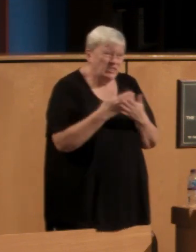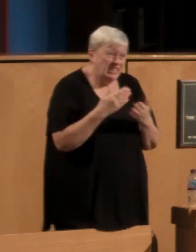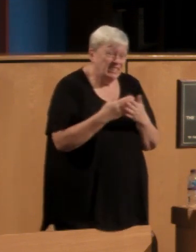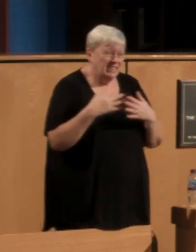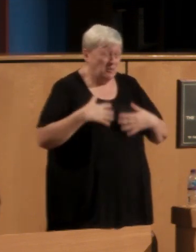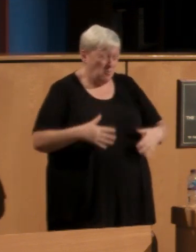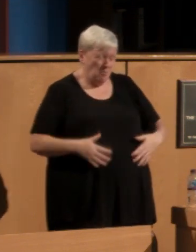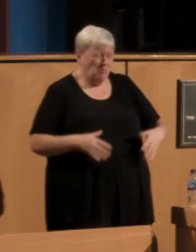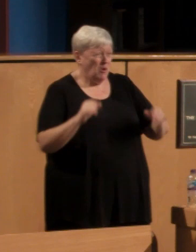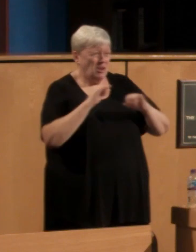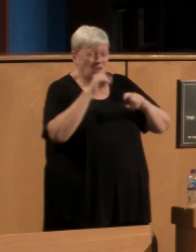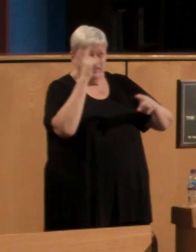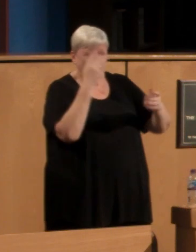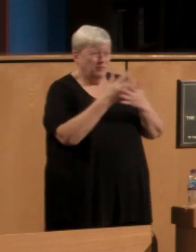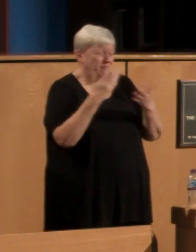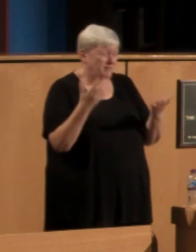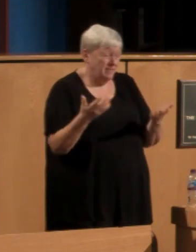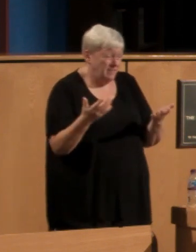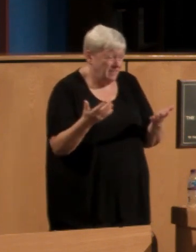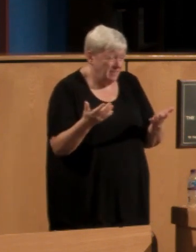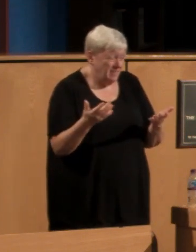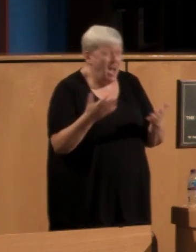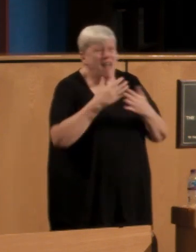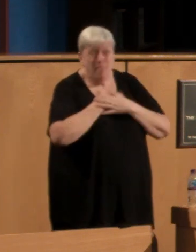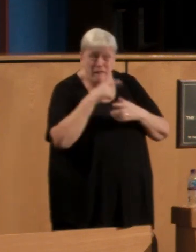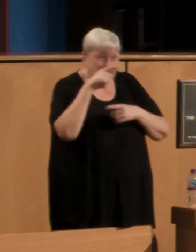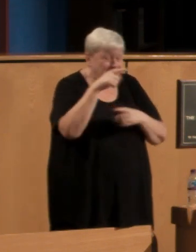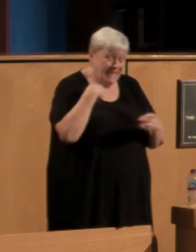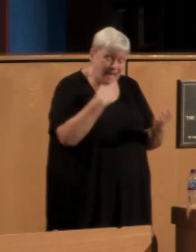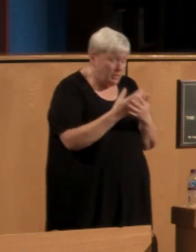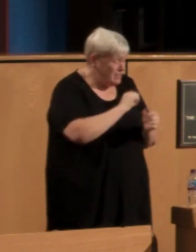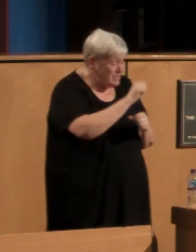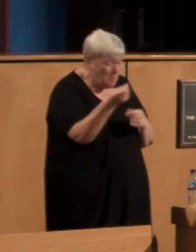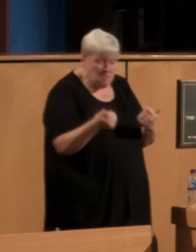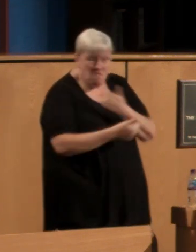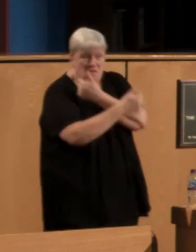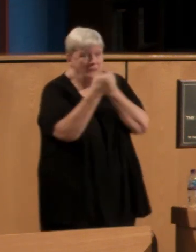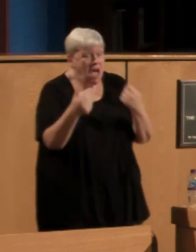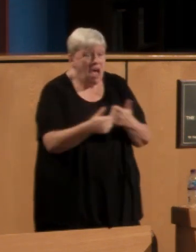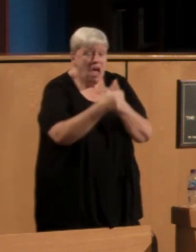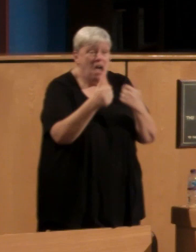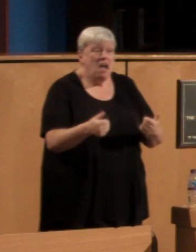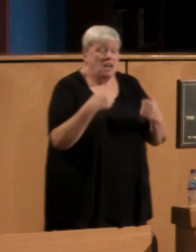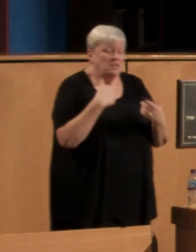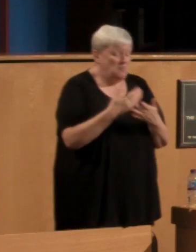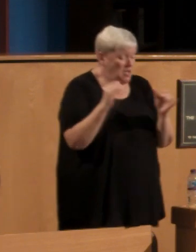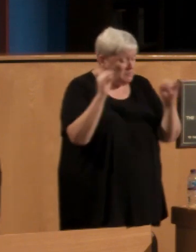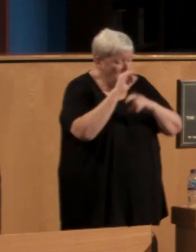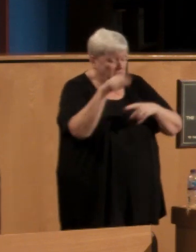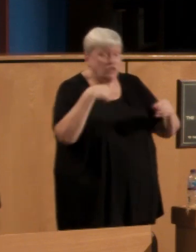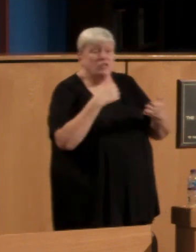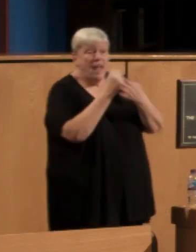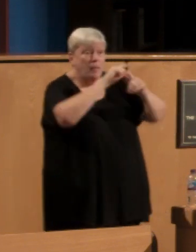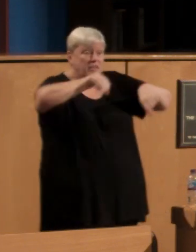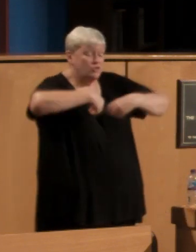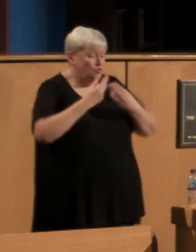It's probably the main body horror that I love, and it's in Hell Sands, I really just threw everything at Hell Sands in terms